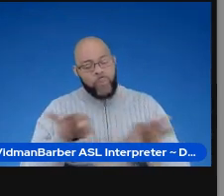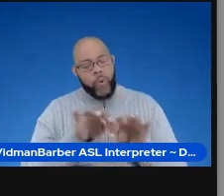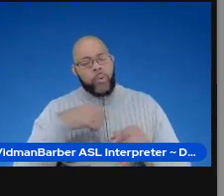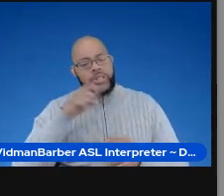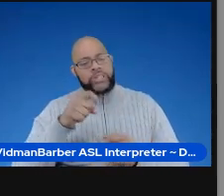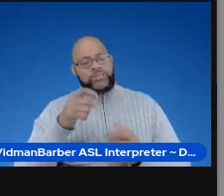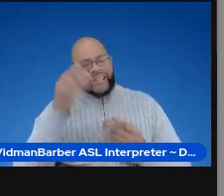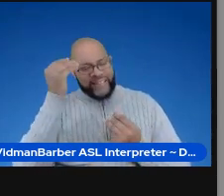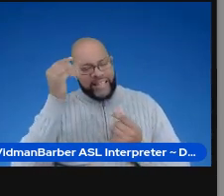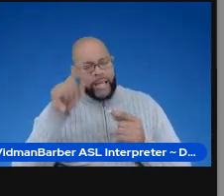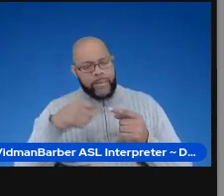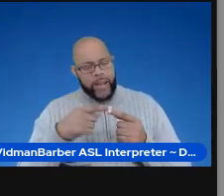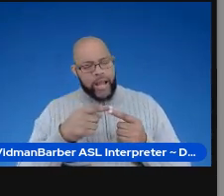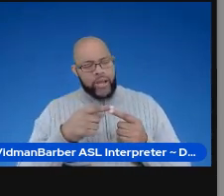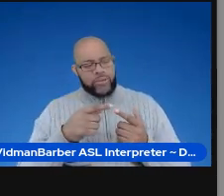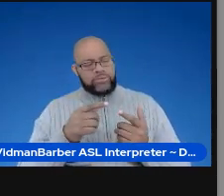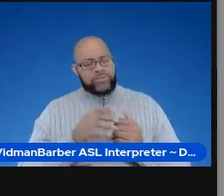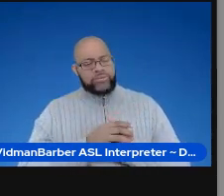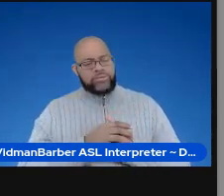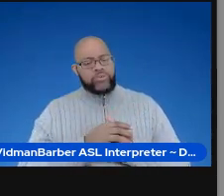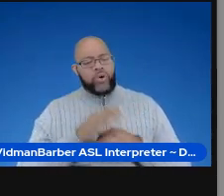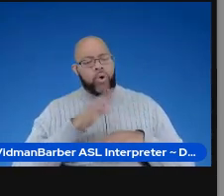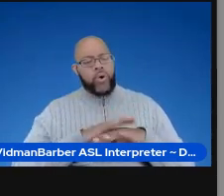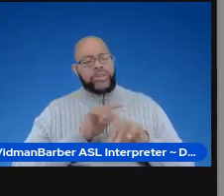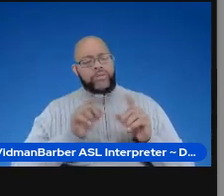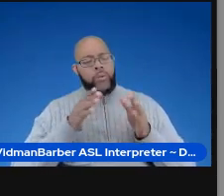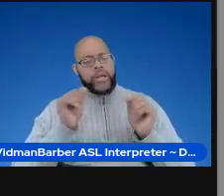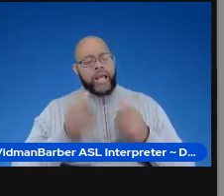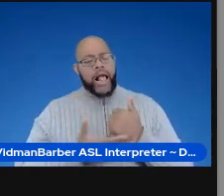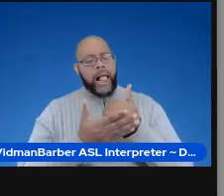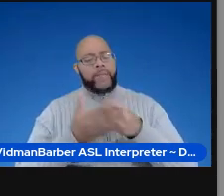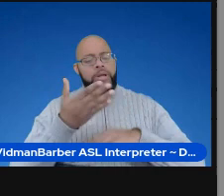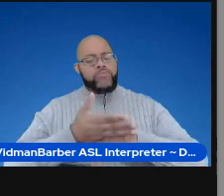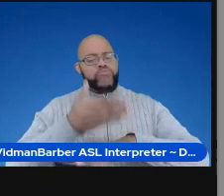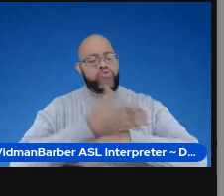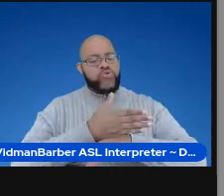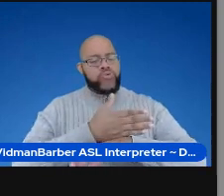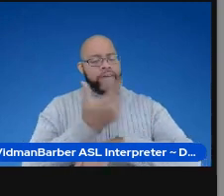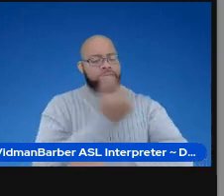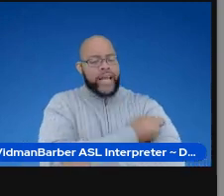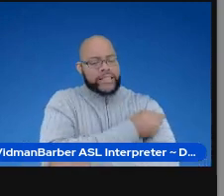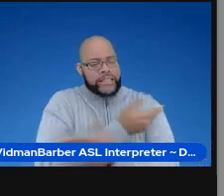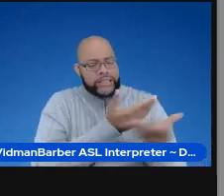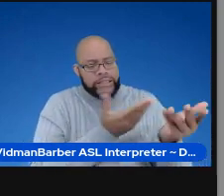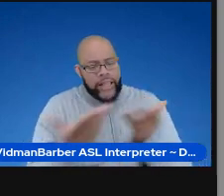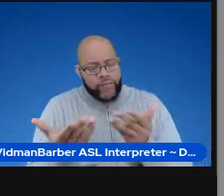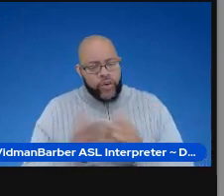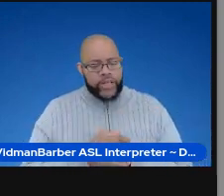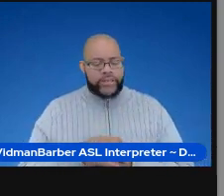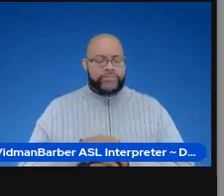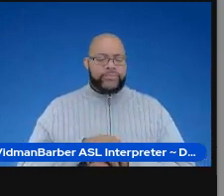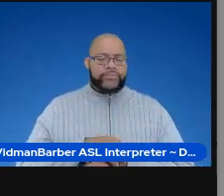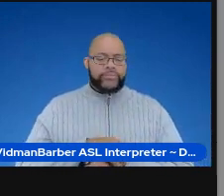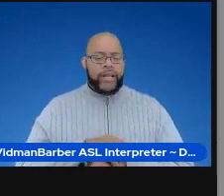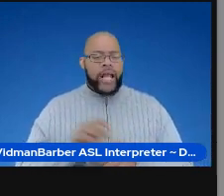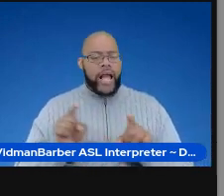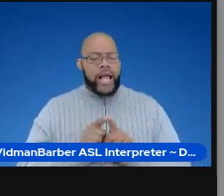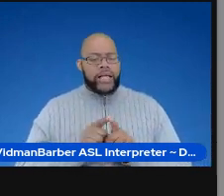start thinking, brainstorming on ways we could help improve vaccine delivery as a Black and